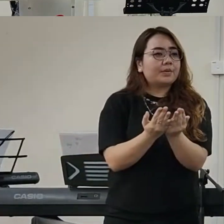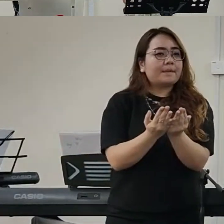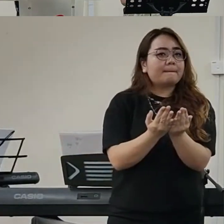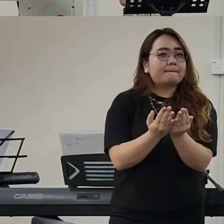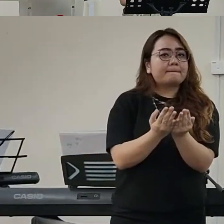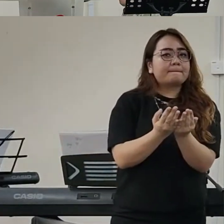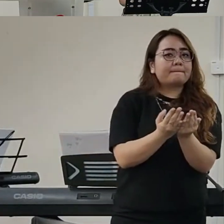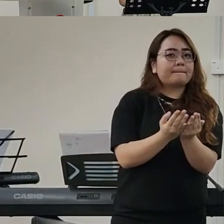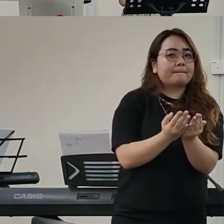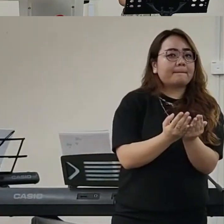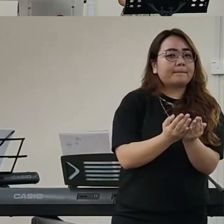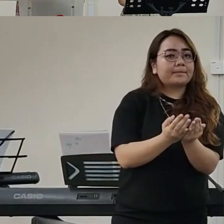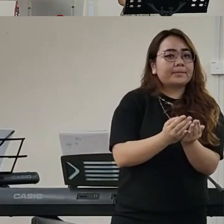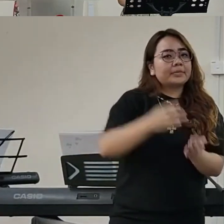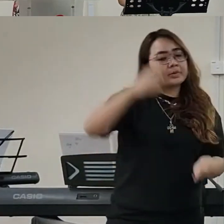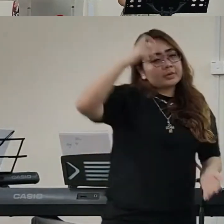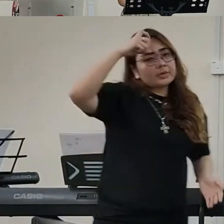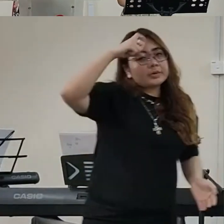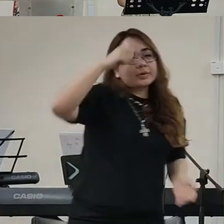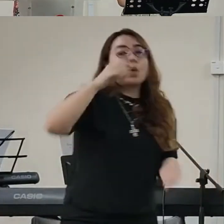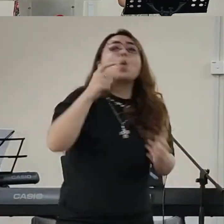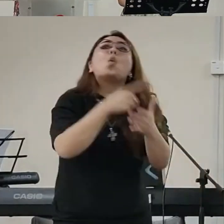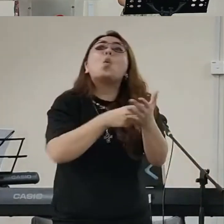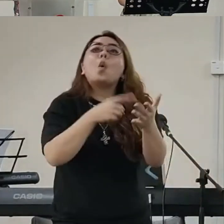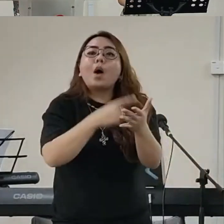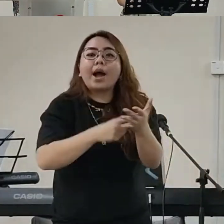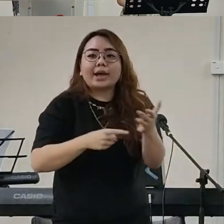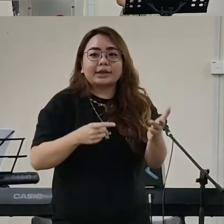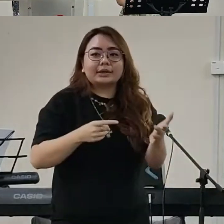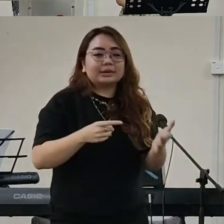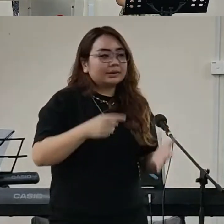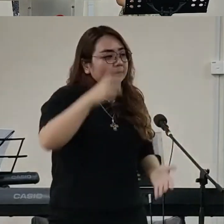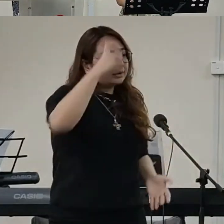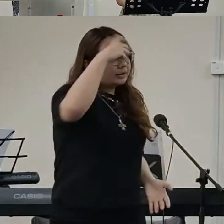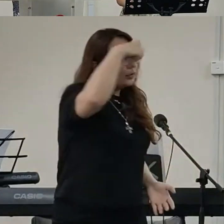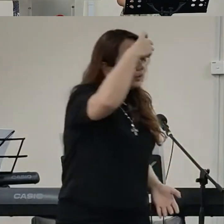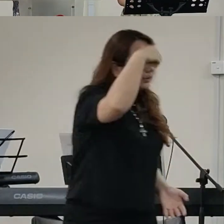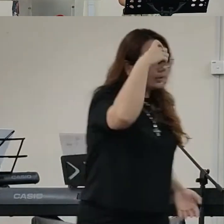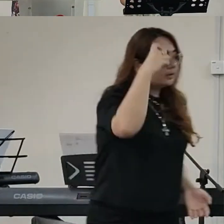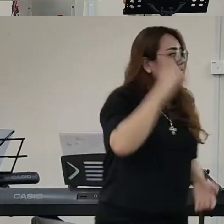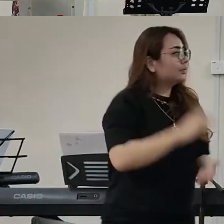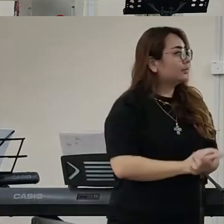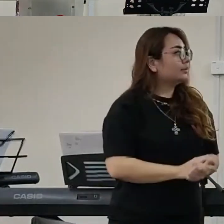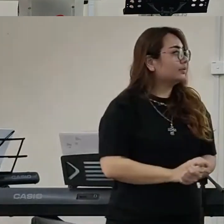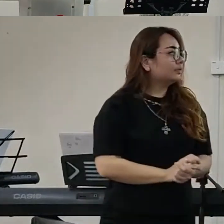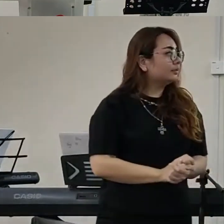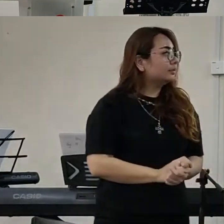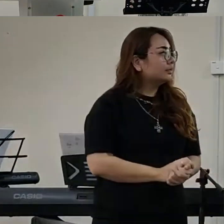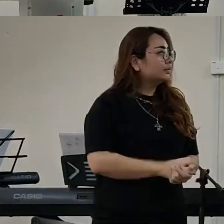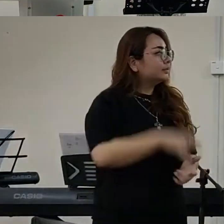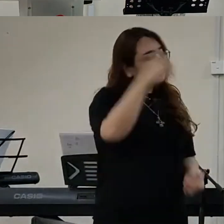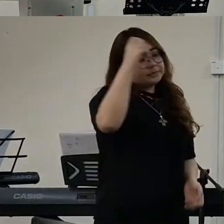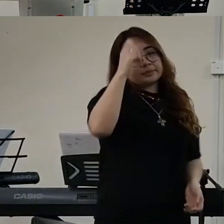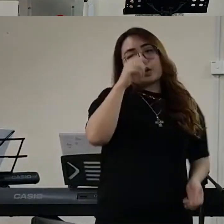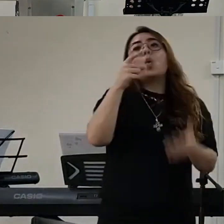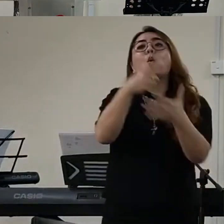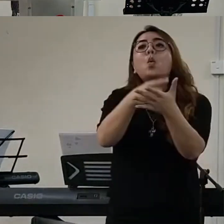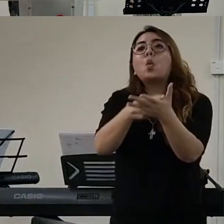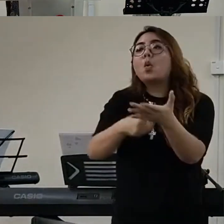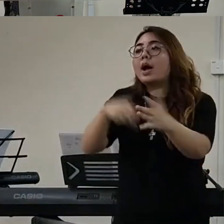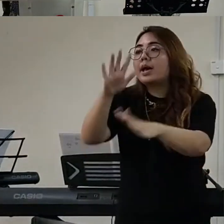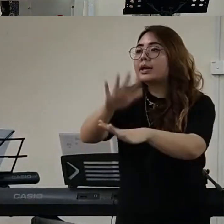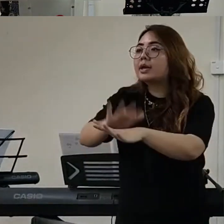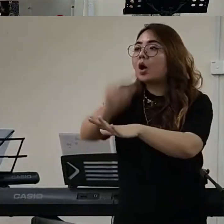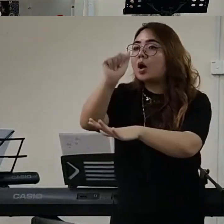the five books in the middle of the Bible? What is it called? No, not to give you the names of the book. Well, what is it called? The books of